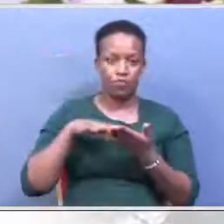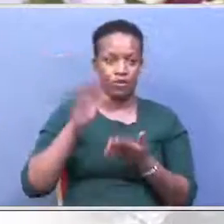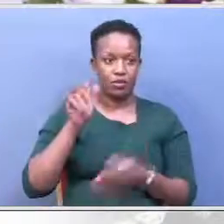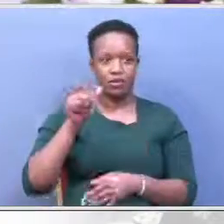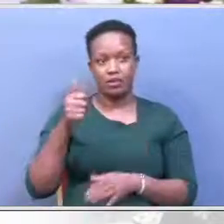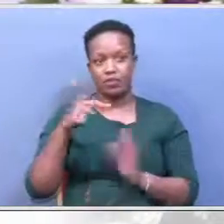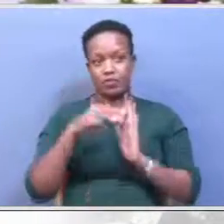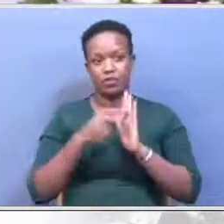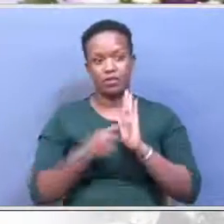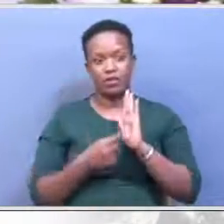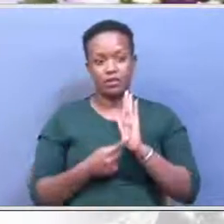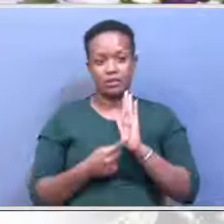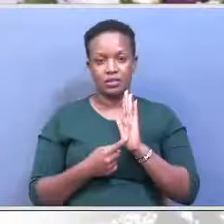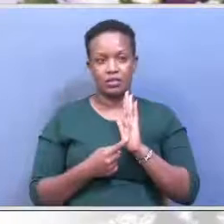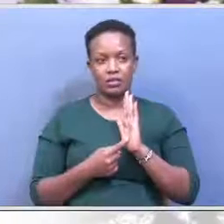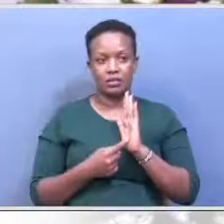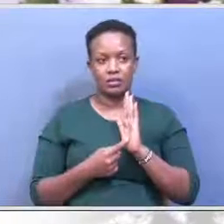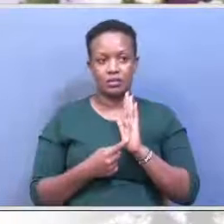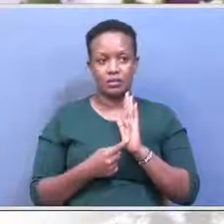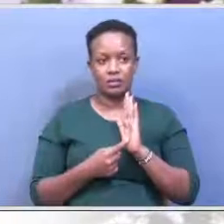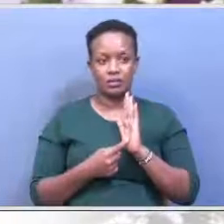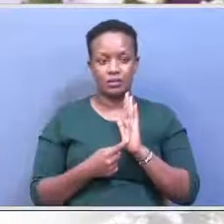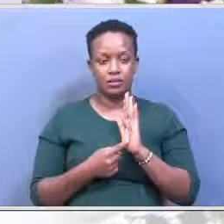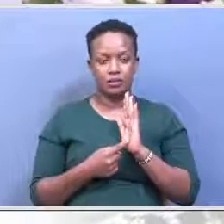which was really a game changer.